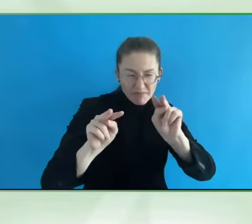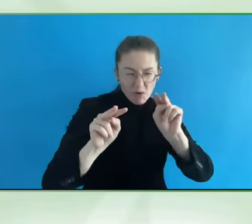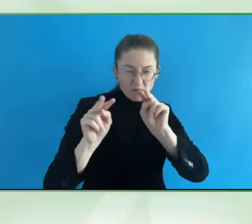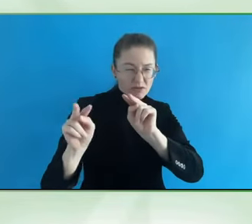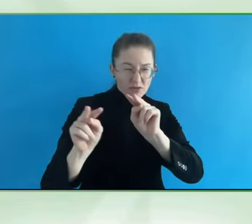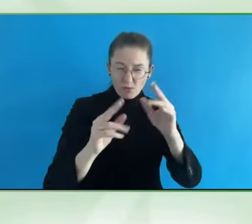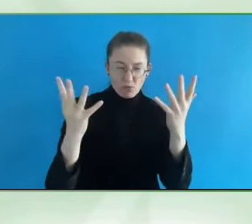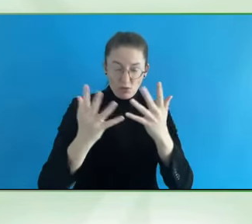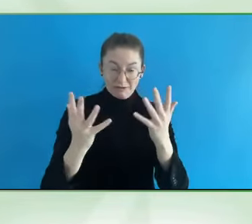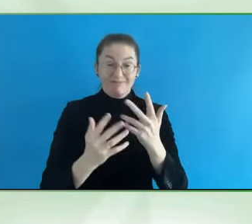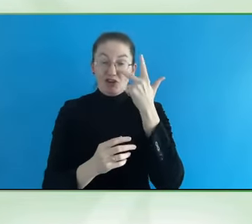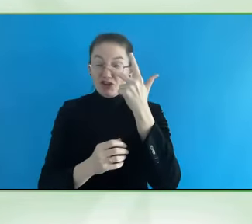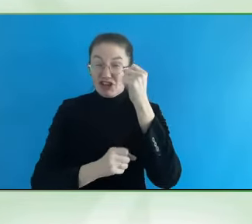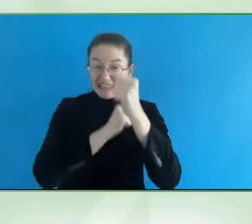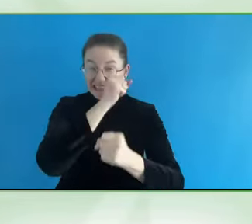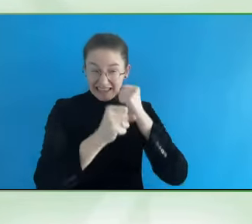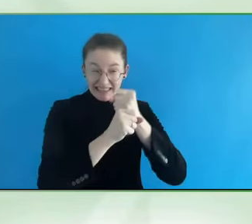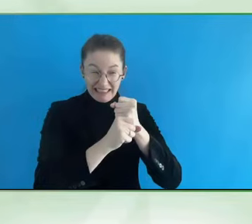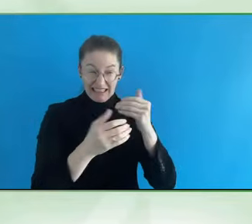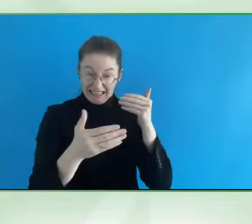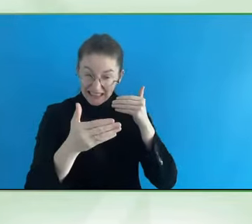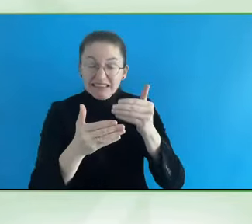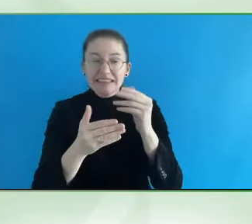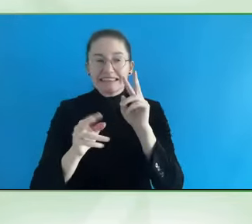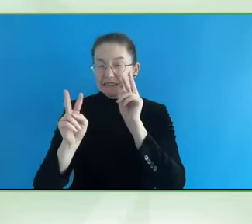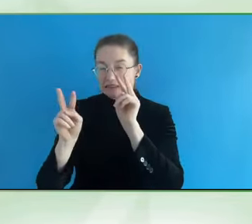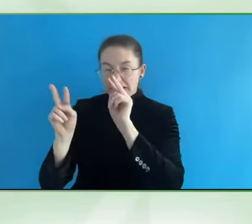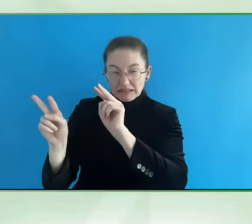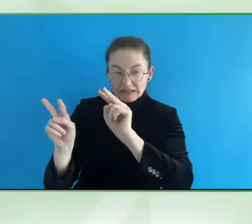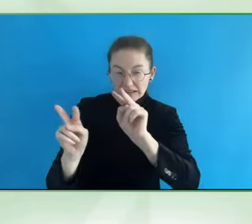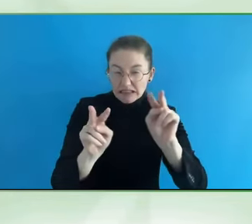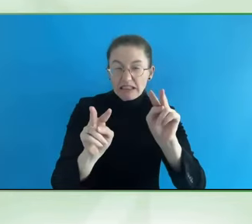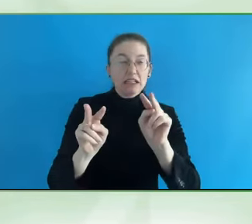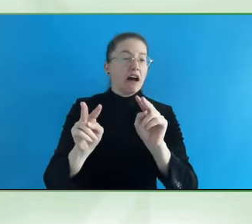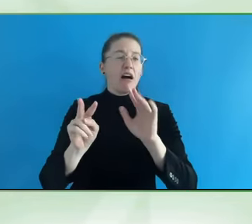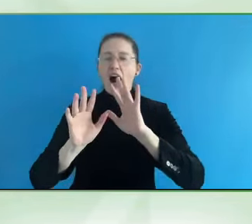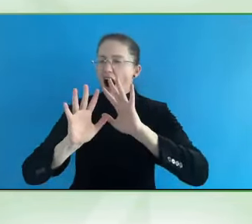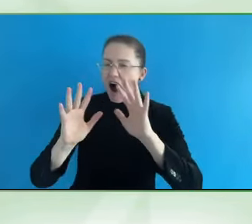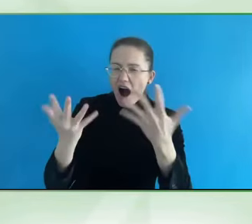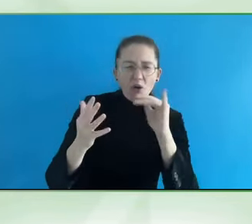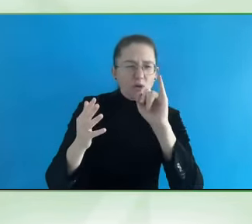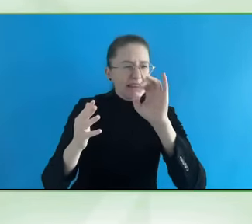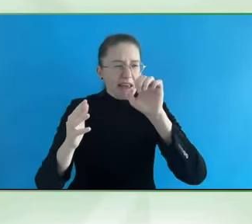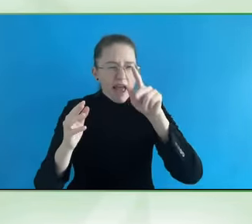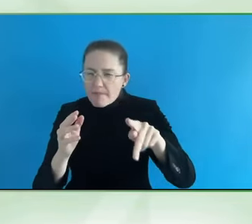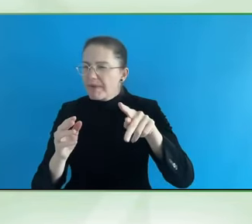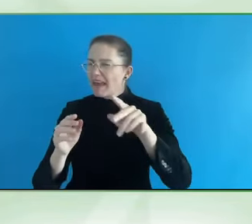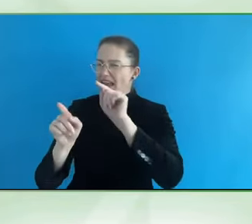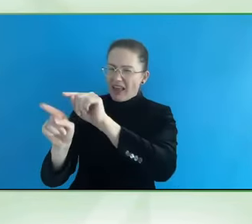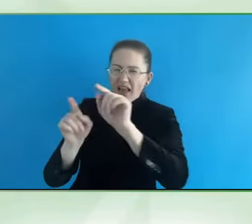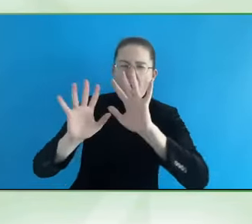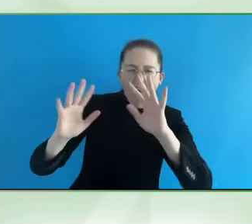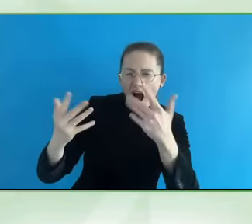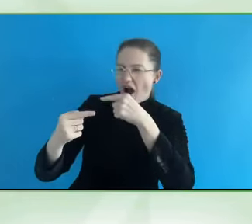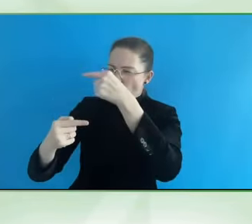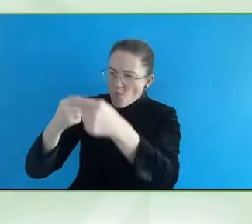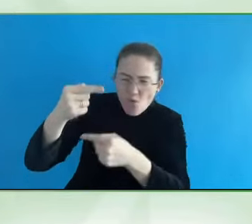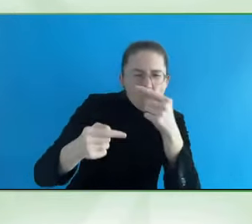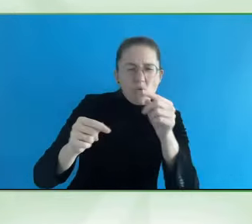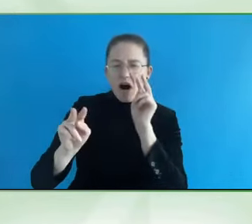the IEP's introduction, it will be possible to assess the situation